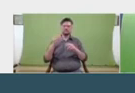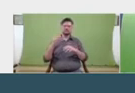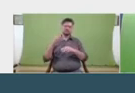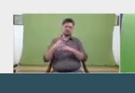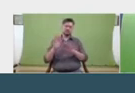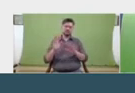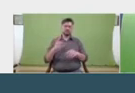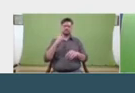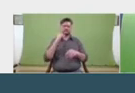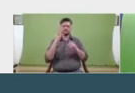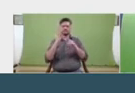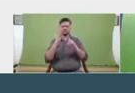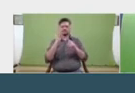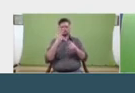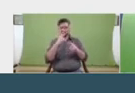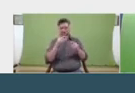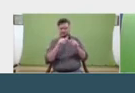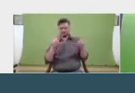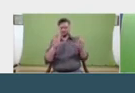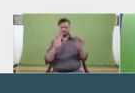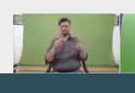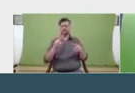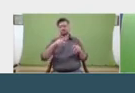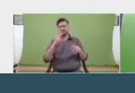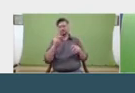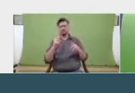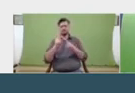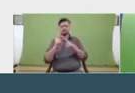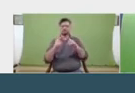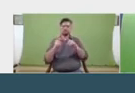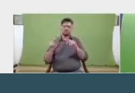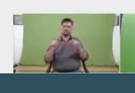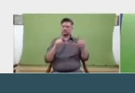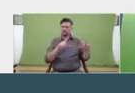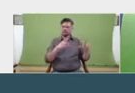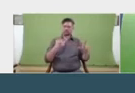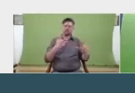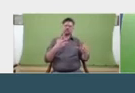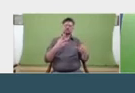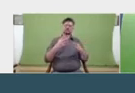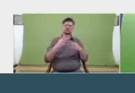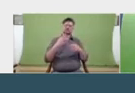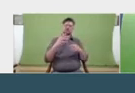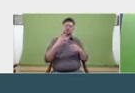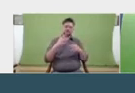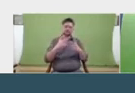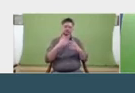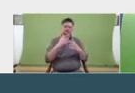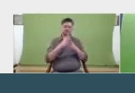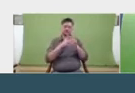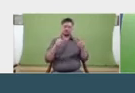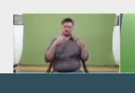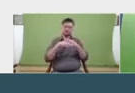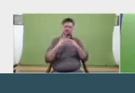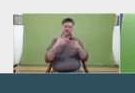on this slide let me move on to the next one the importance of linguistics for sign language i already covered this part of it to